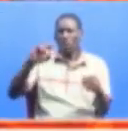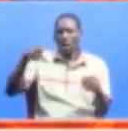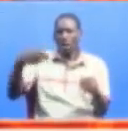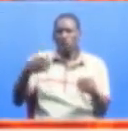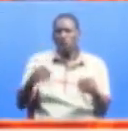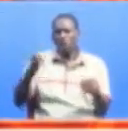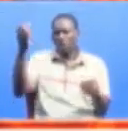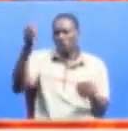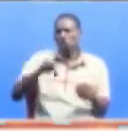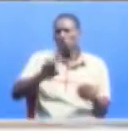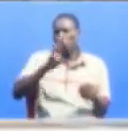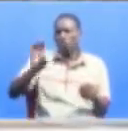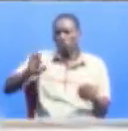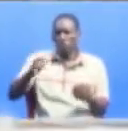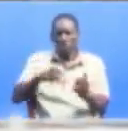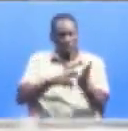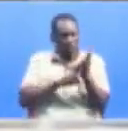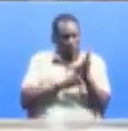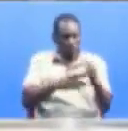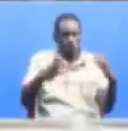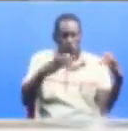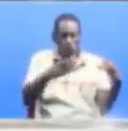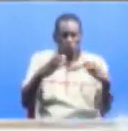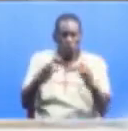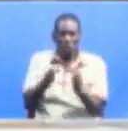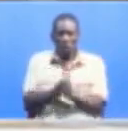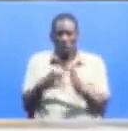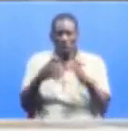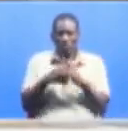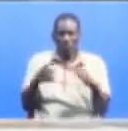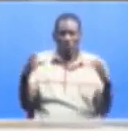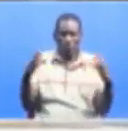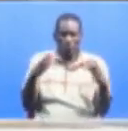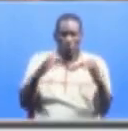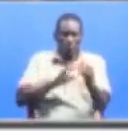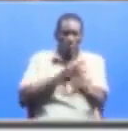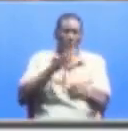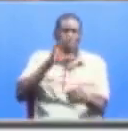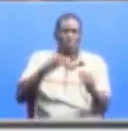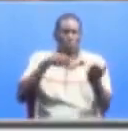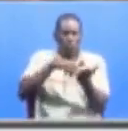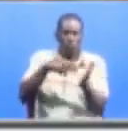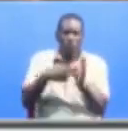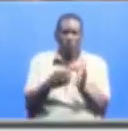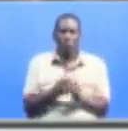West constituency have registered as groups and embarked on a communal empowerment project.